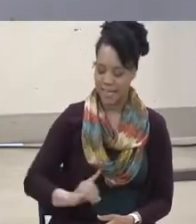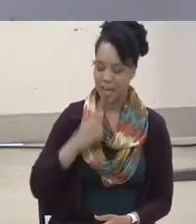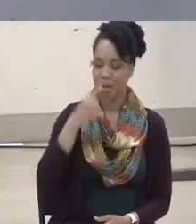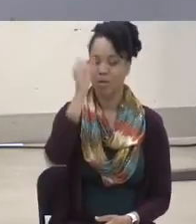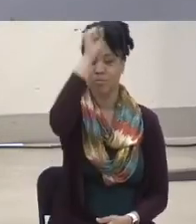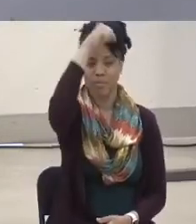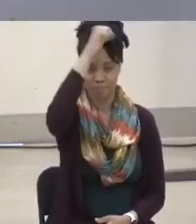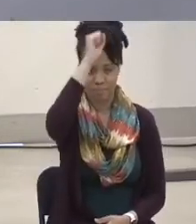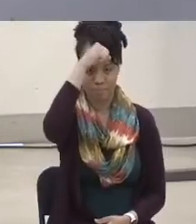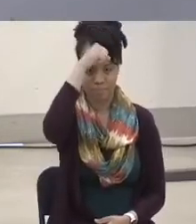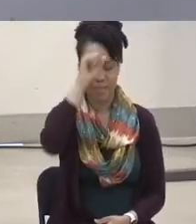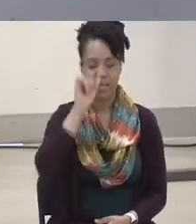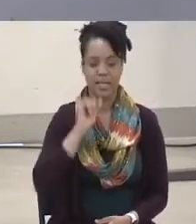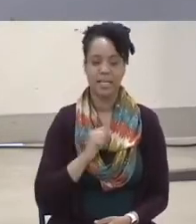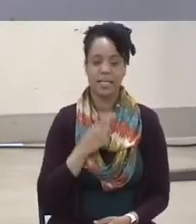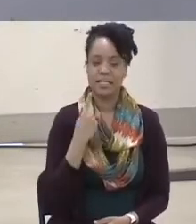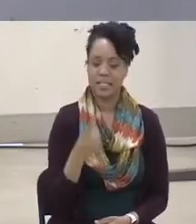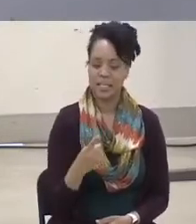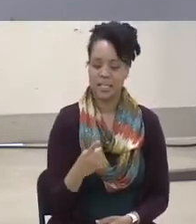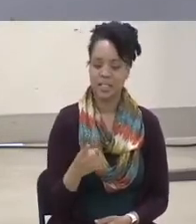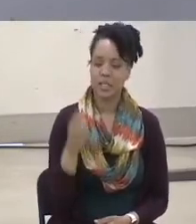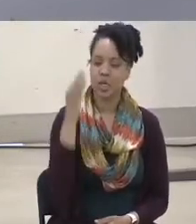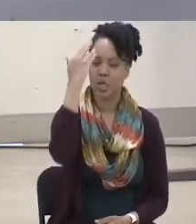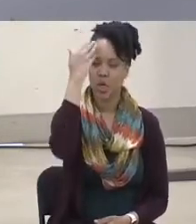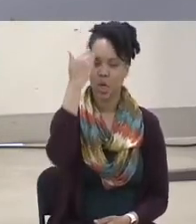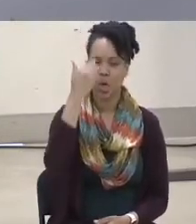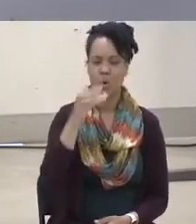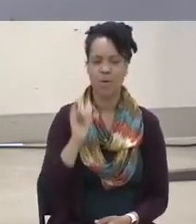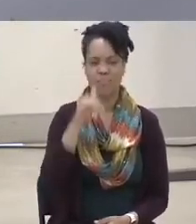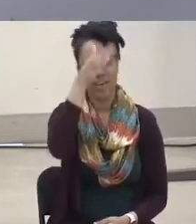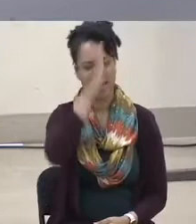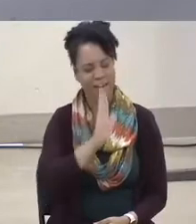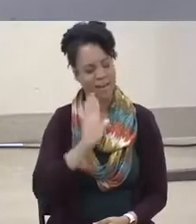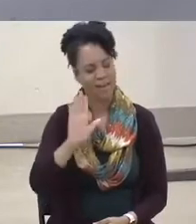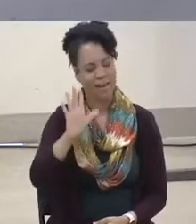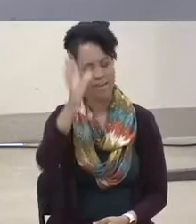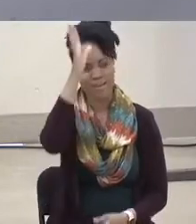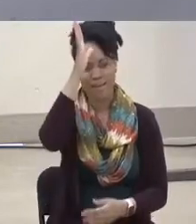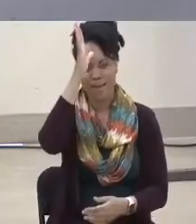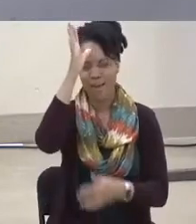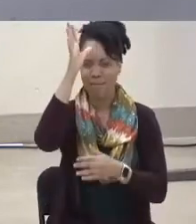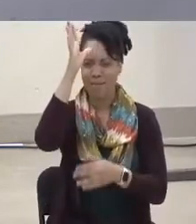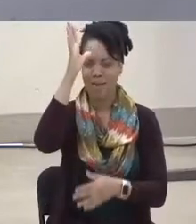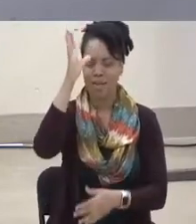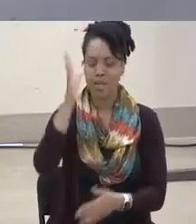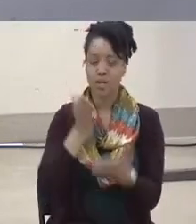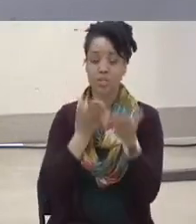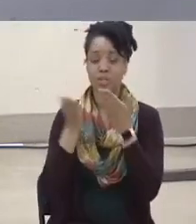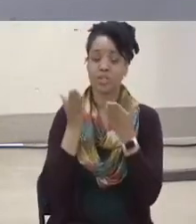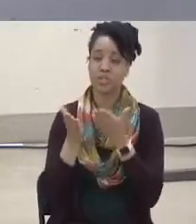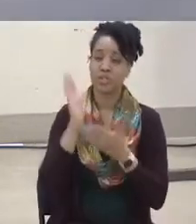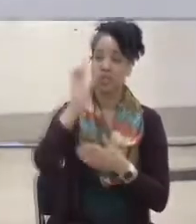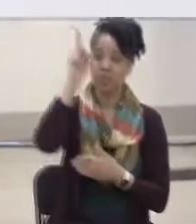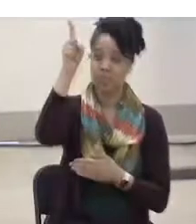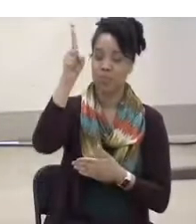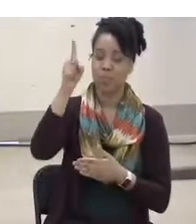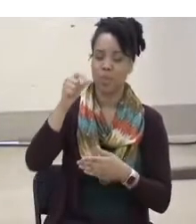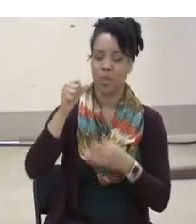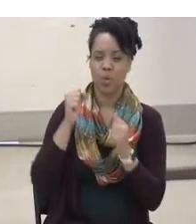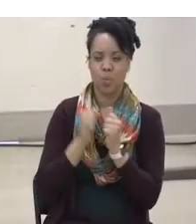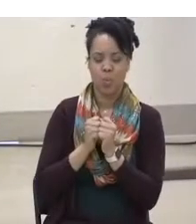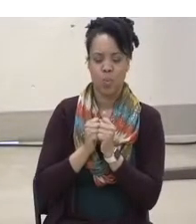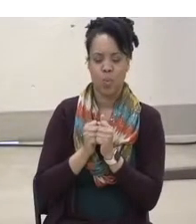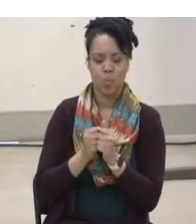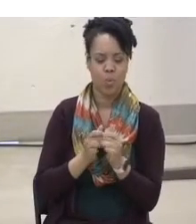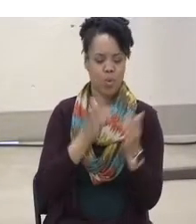Solomon, he says, know the God of thy father, serve him with a perfect heart, with a willing